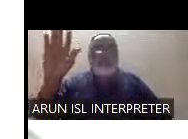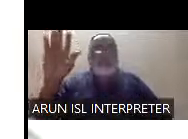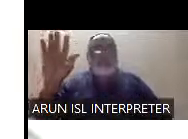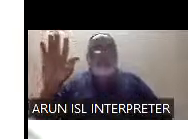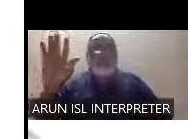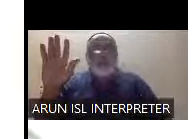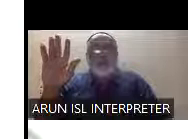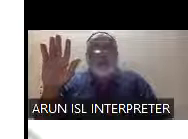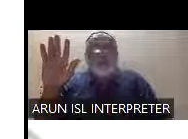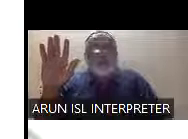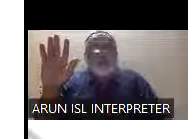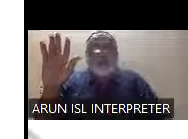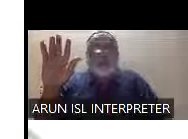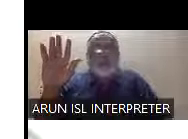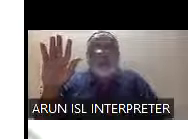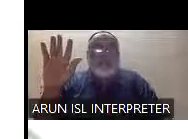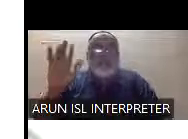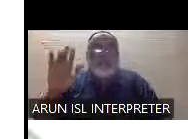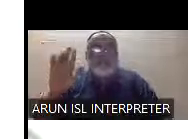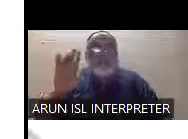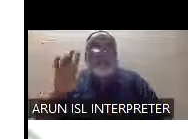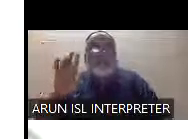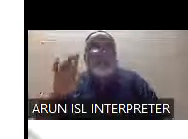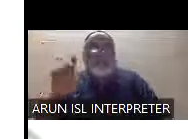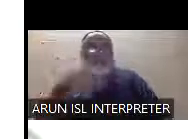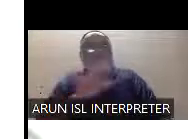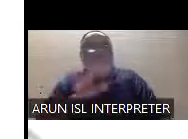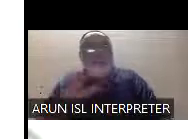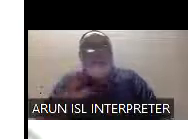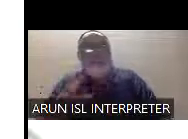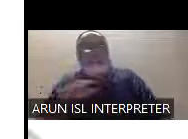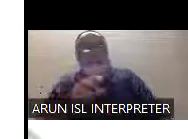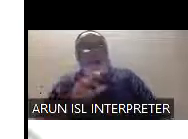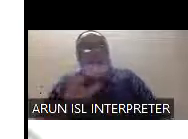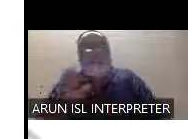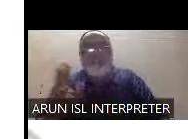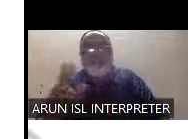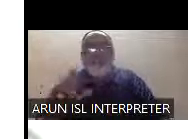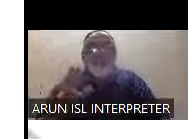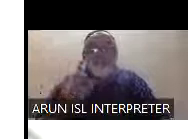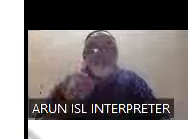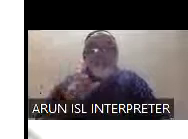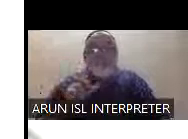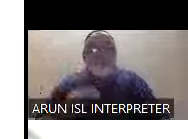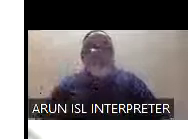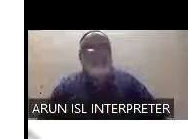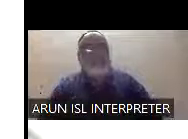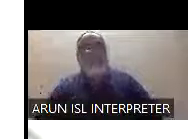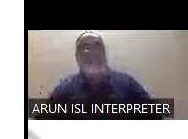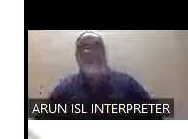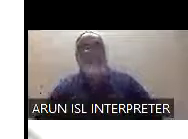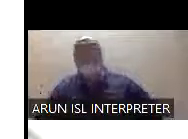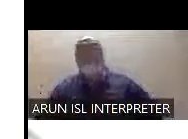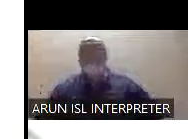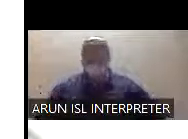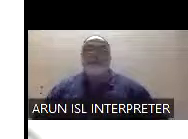websites, 50% of public, yes. I'm sorry. Since you're reading, it's becoming very, very fast. So if you can just